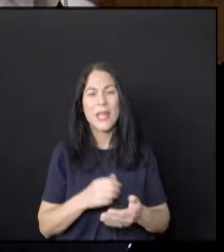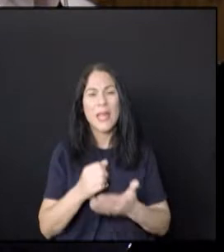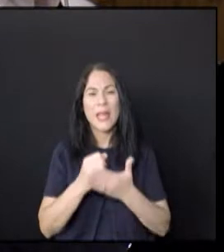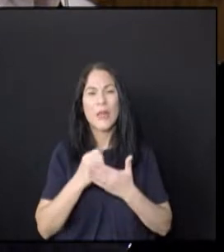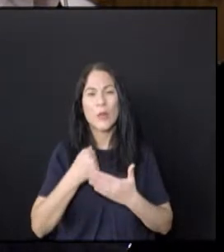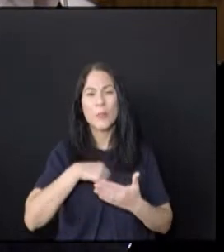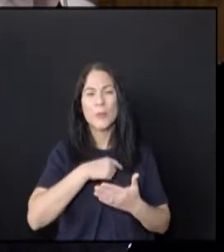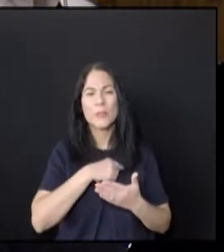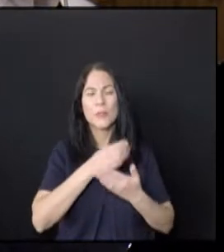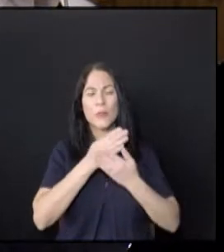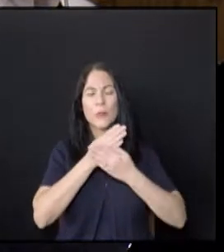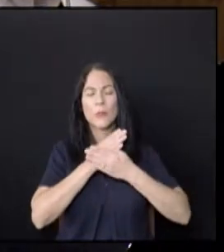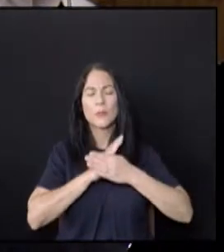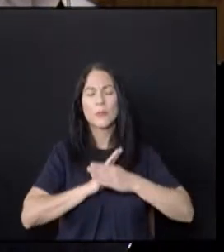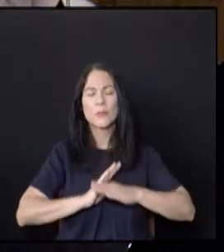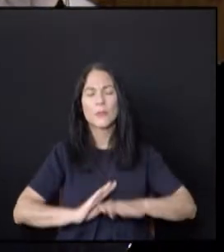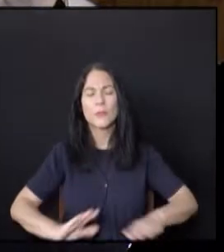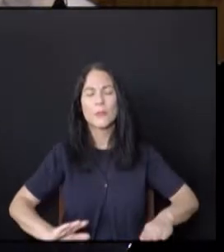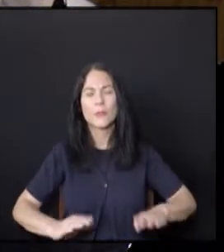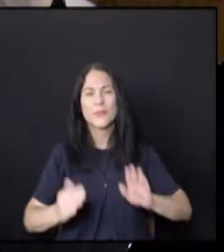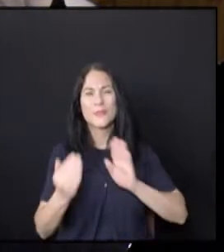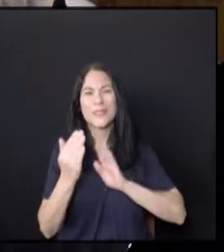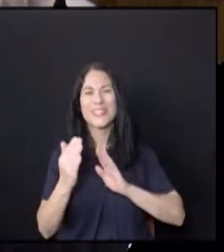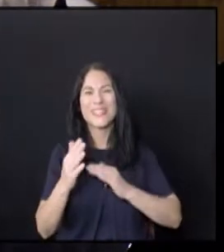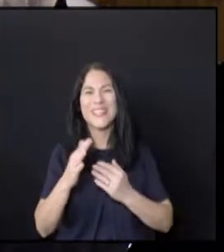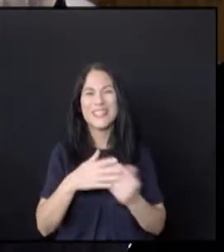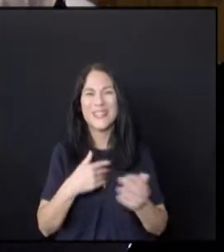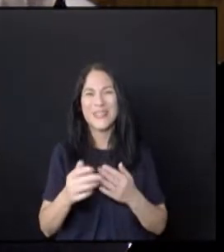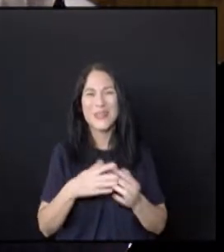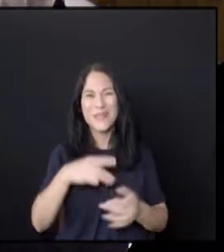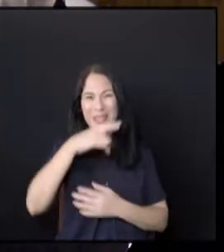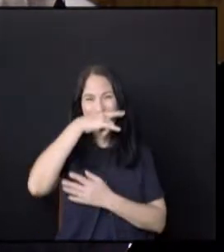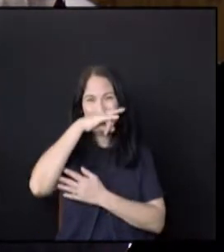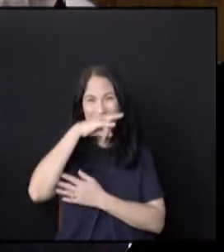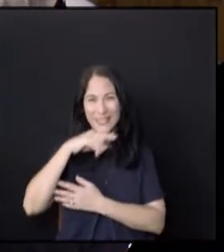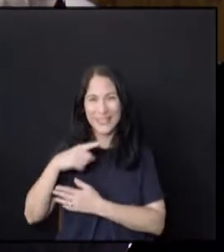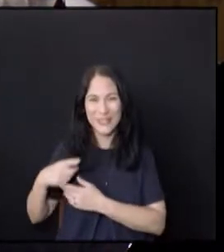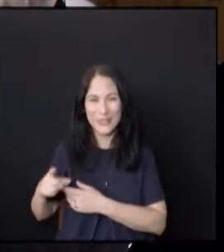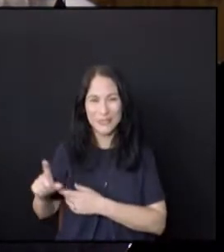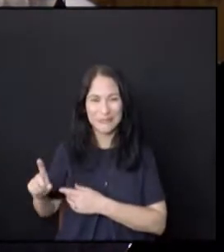and be present where our bodies are, even if kids are running around and it's crazy,